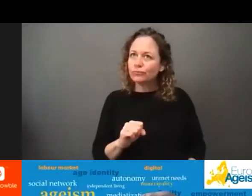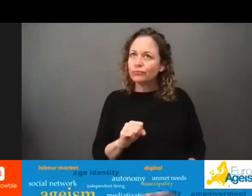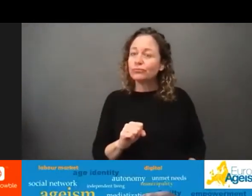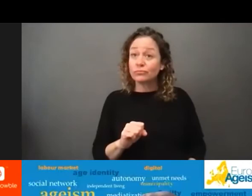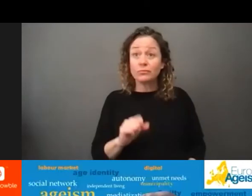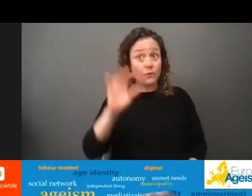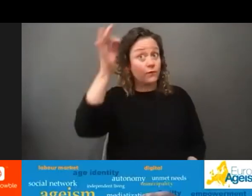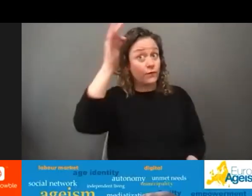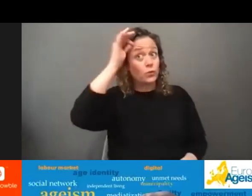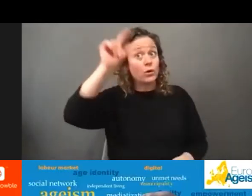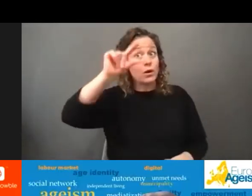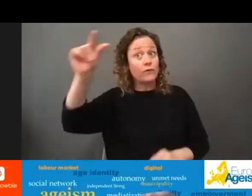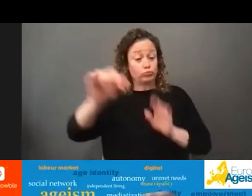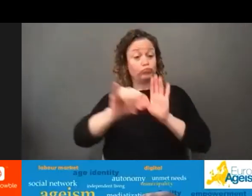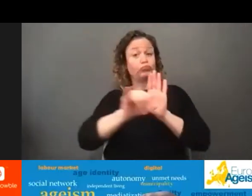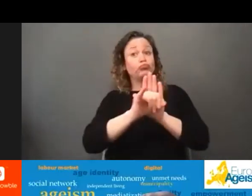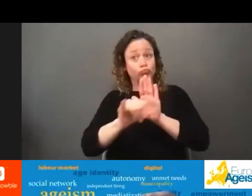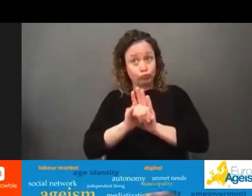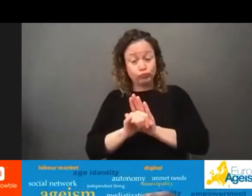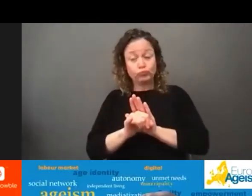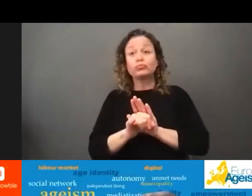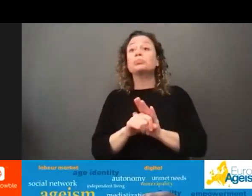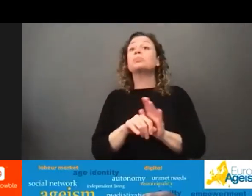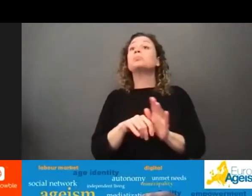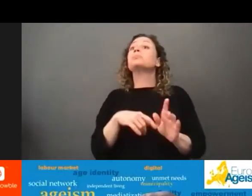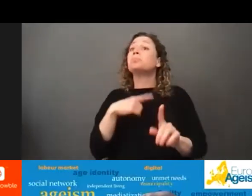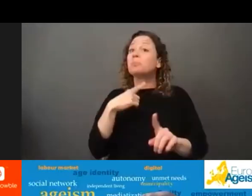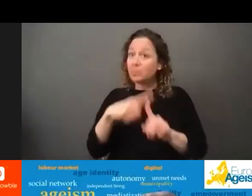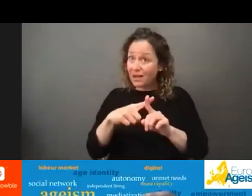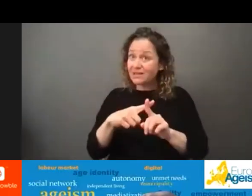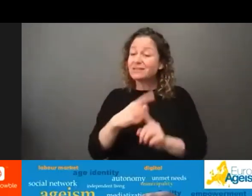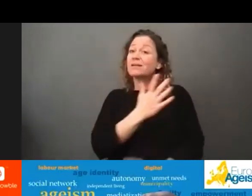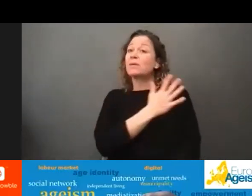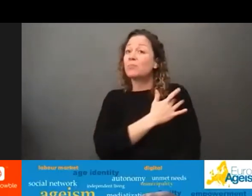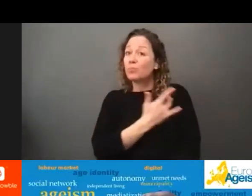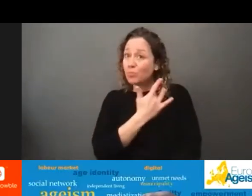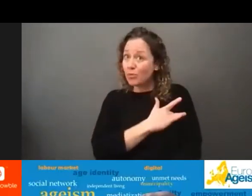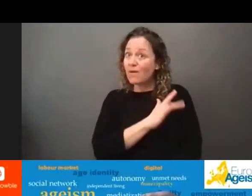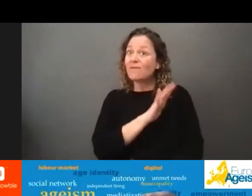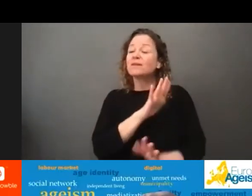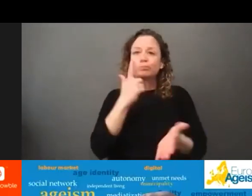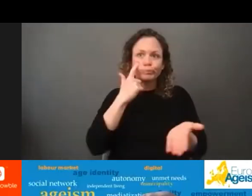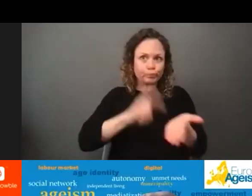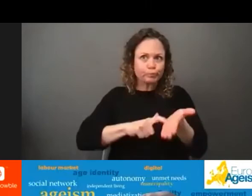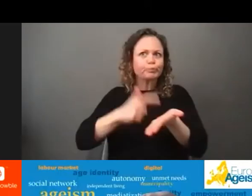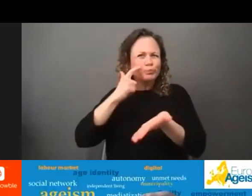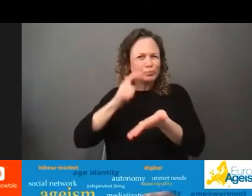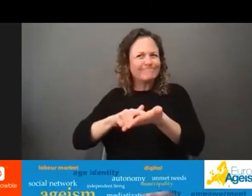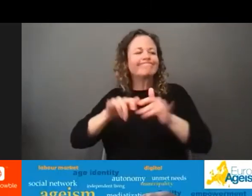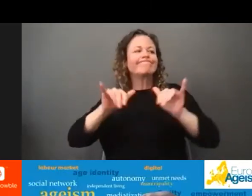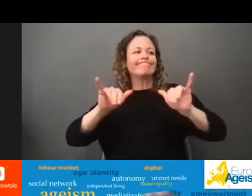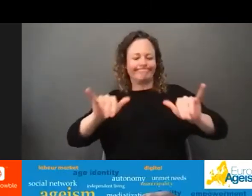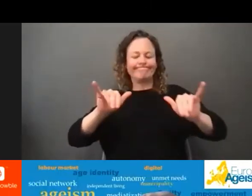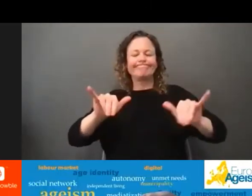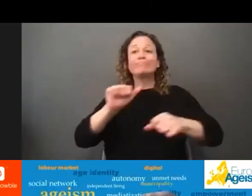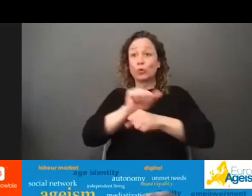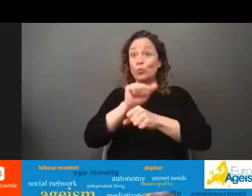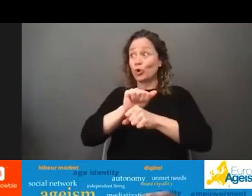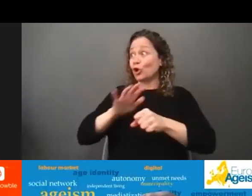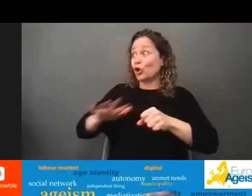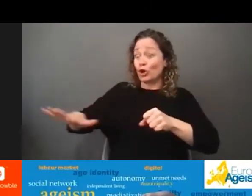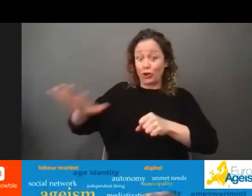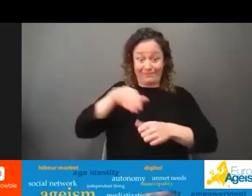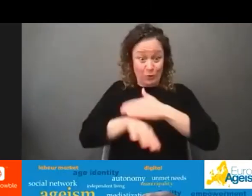as well as the provincial and territorial governments as a challenge. So it's recognized that ageism exists,